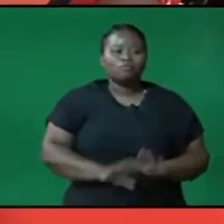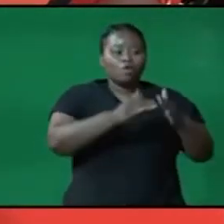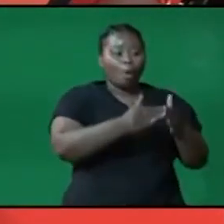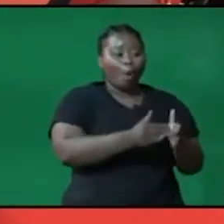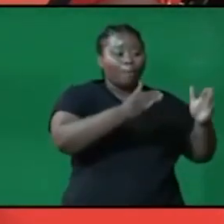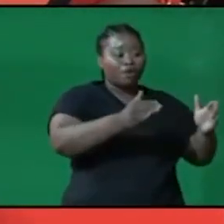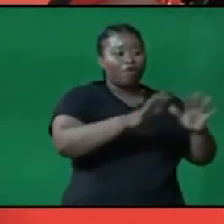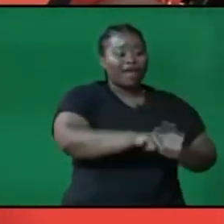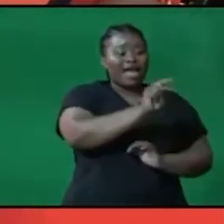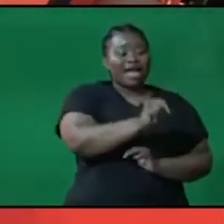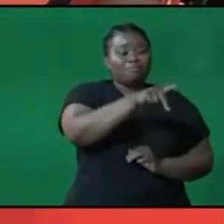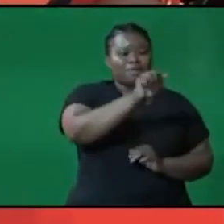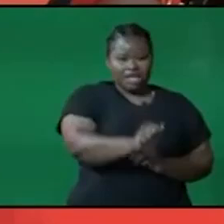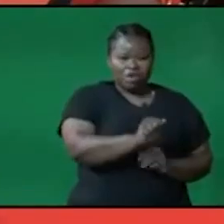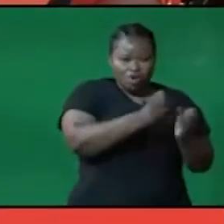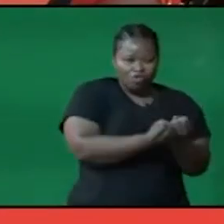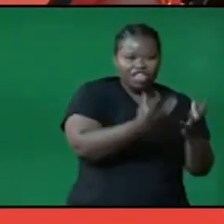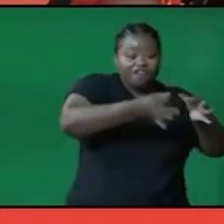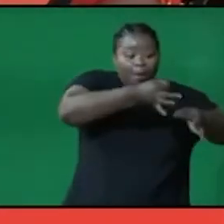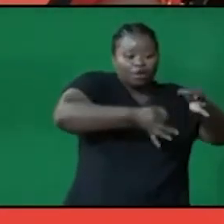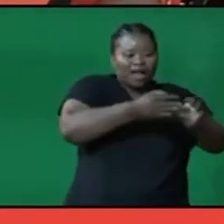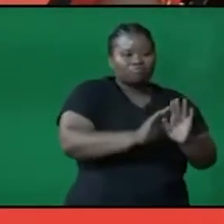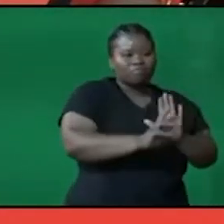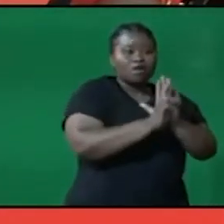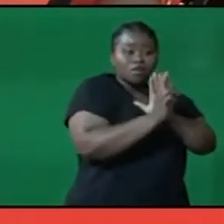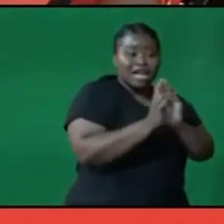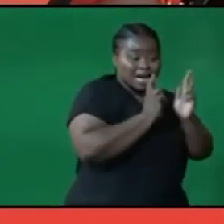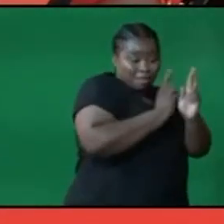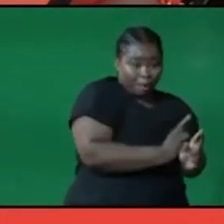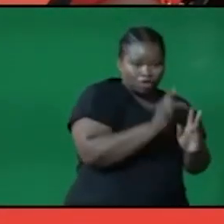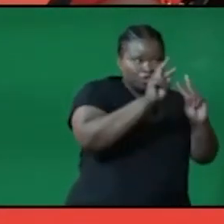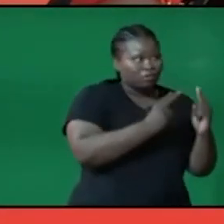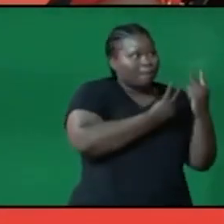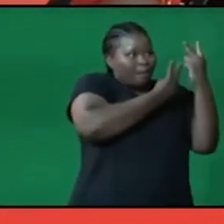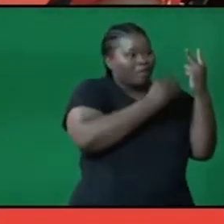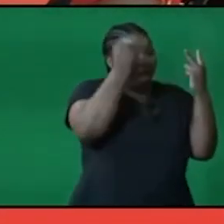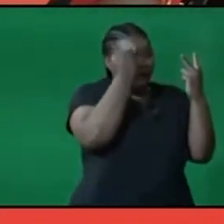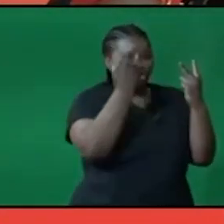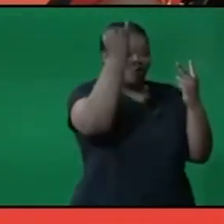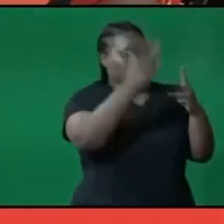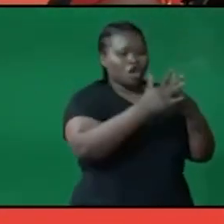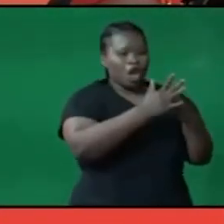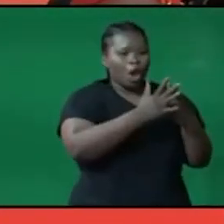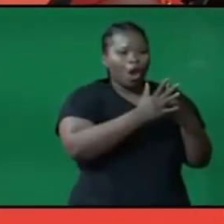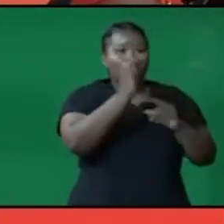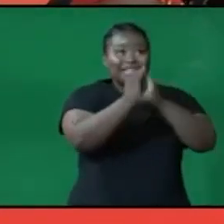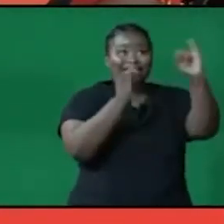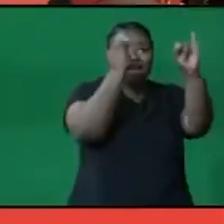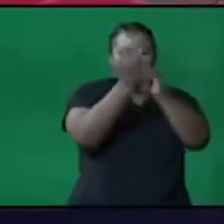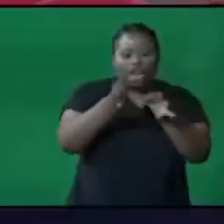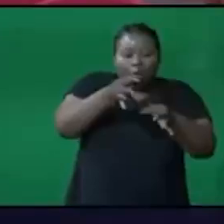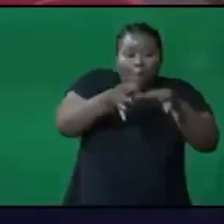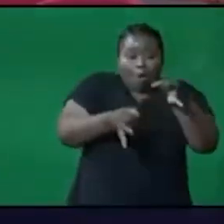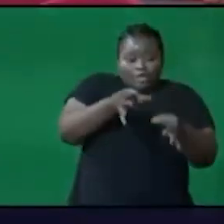assembly, we provided a political report which reflected on ideology and domestic and international